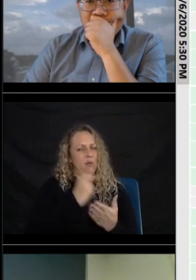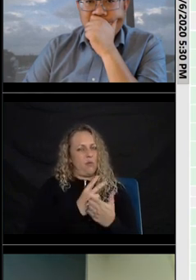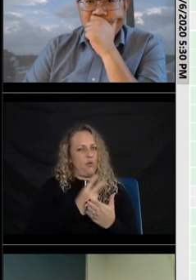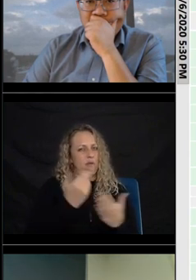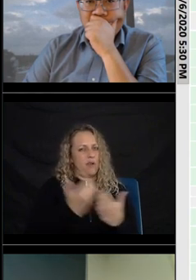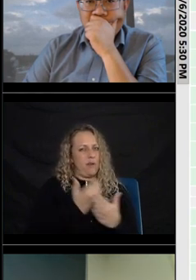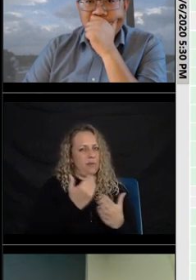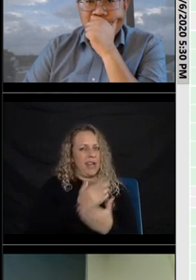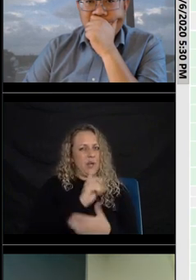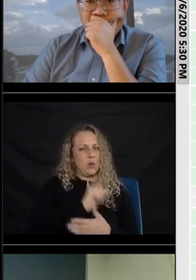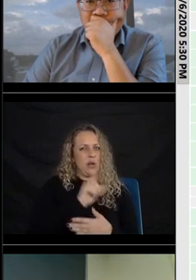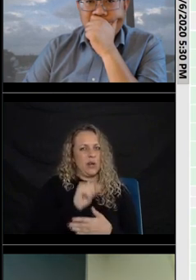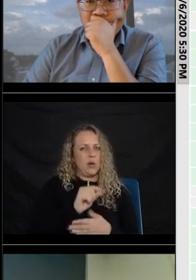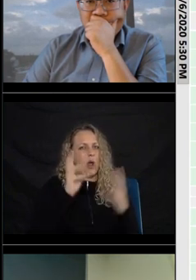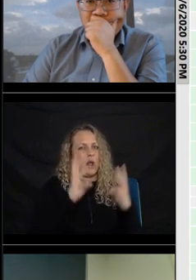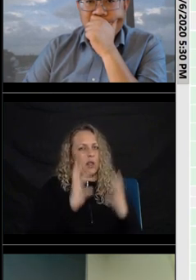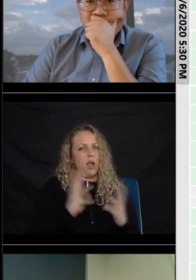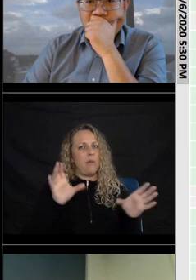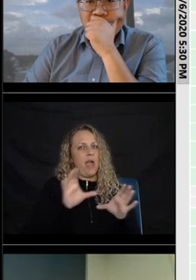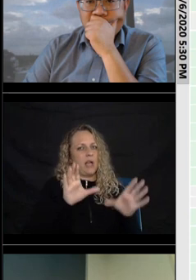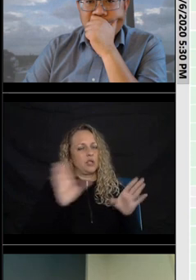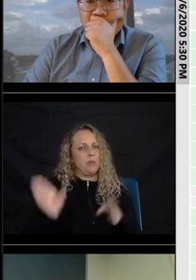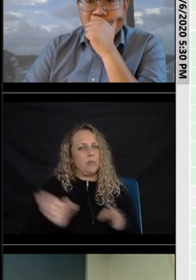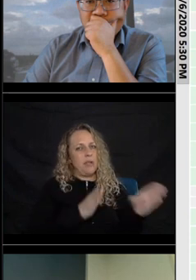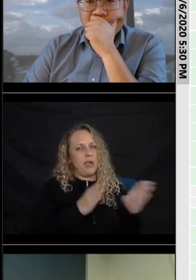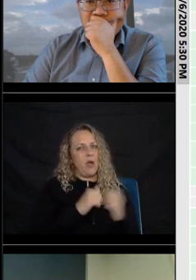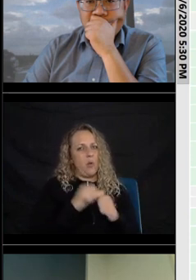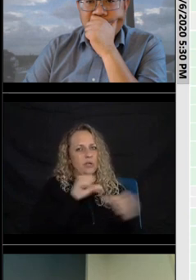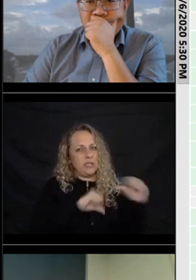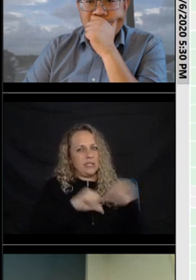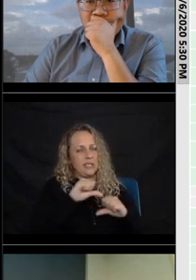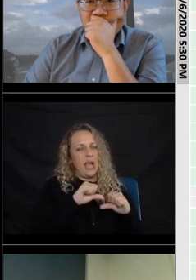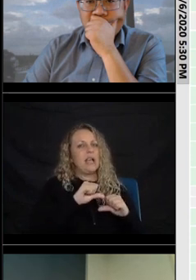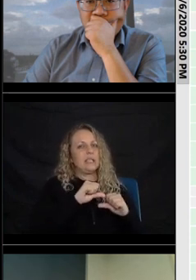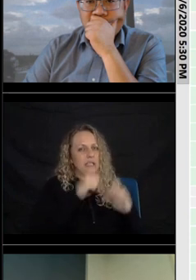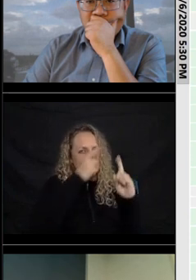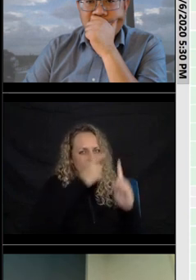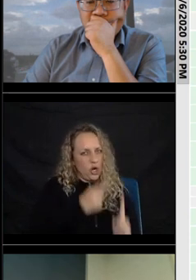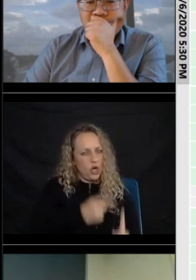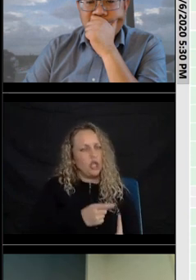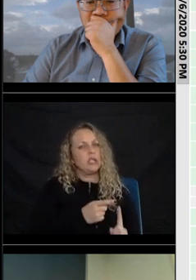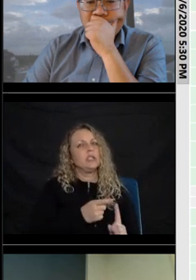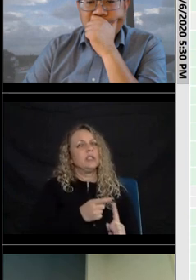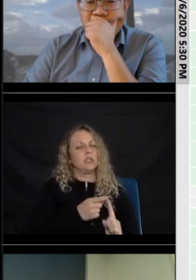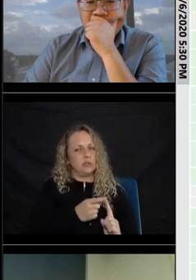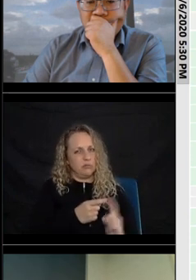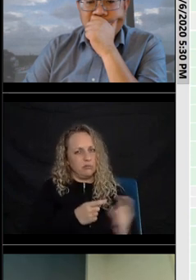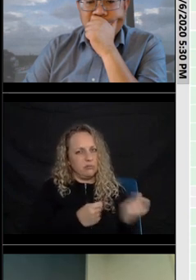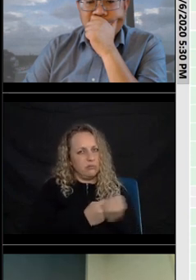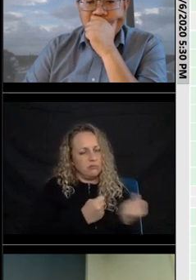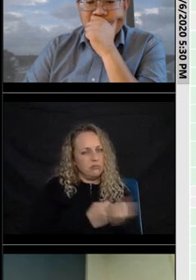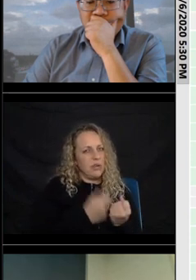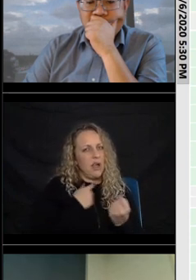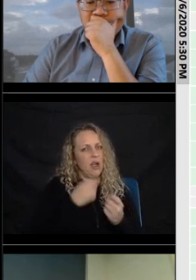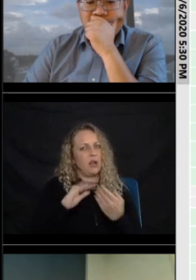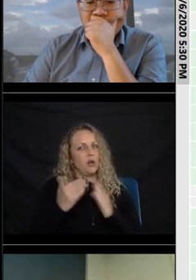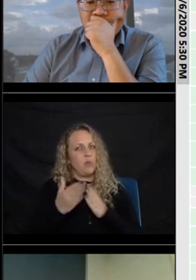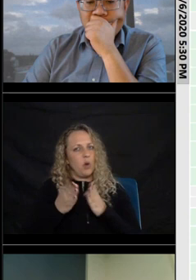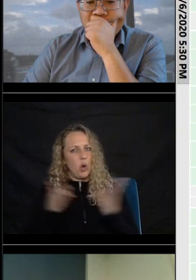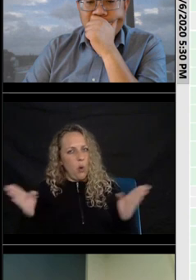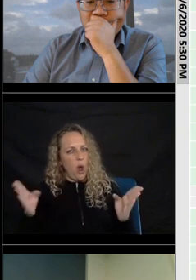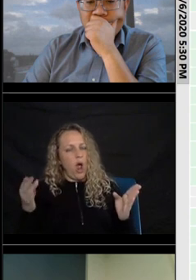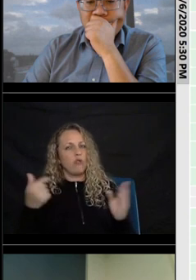updated 2020 Climate Action Plan with aggressive science-based targets of reducing our community-wide greenhouse gas